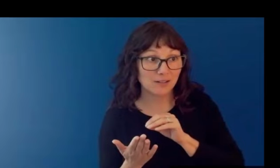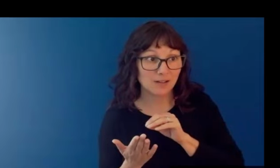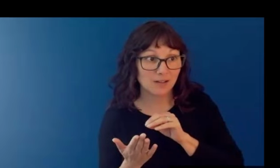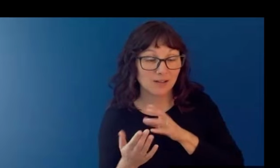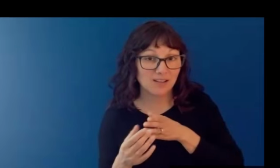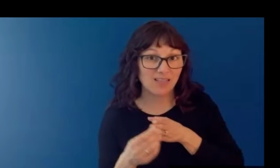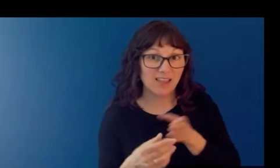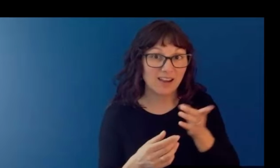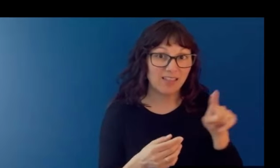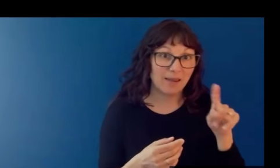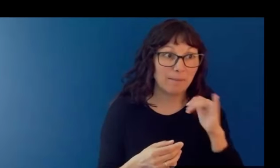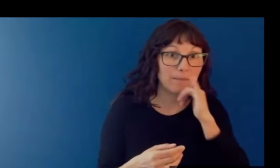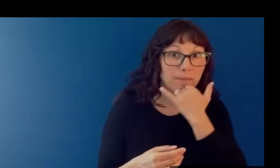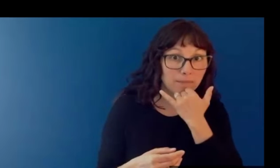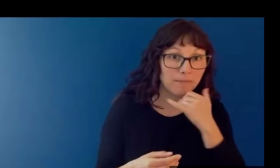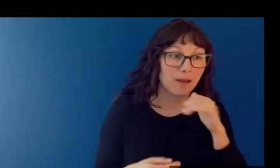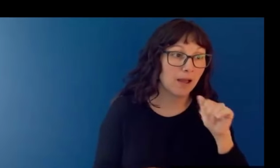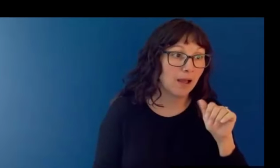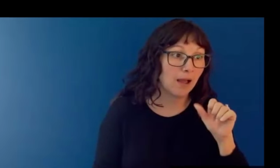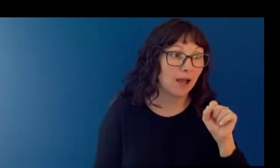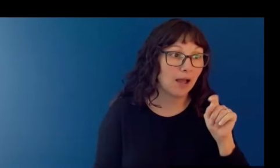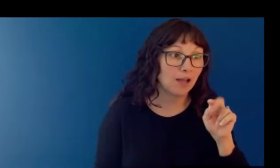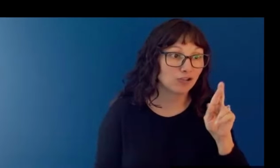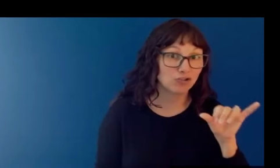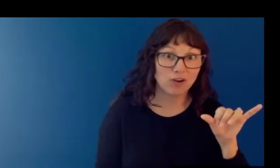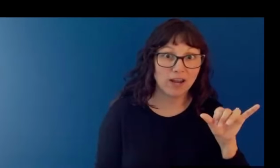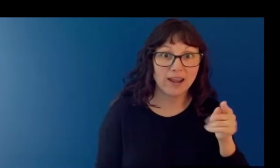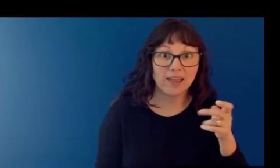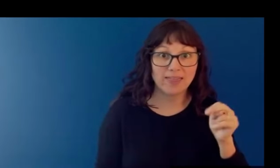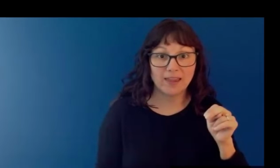and led them to harm?